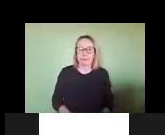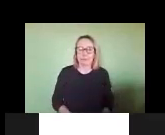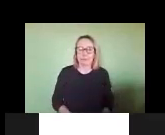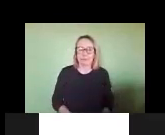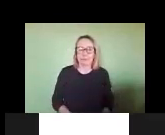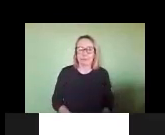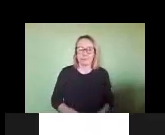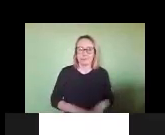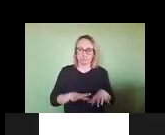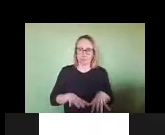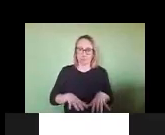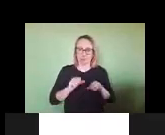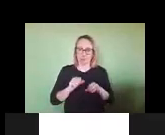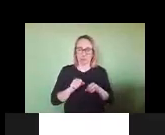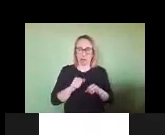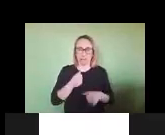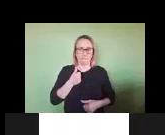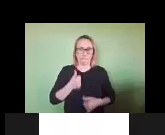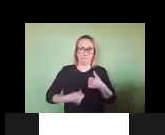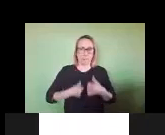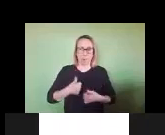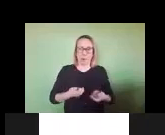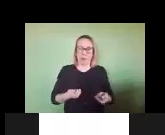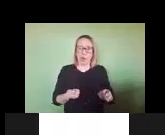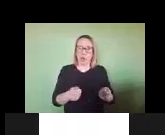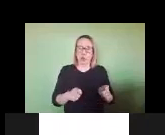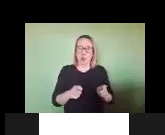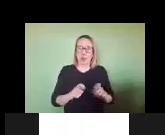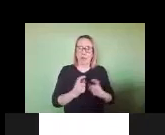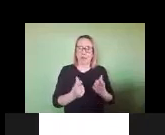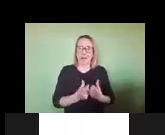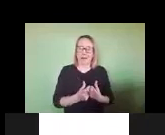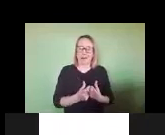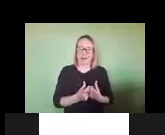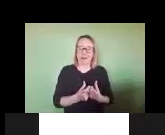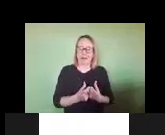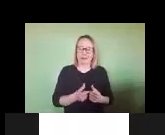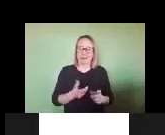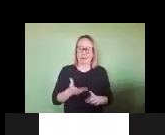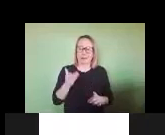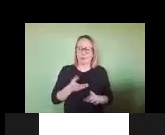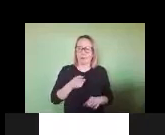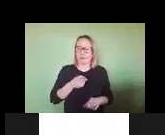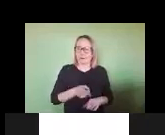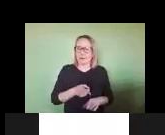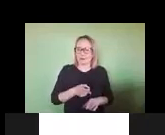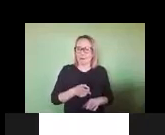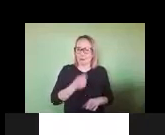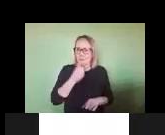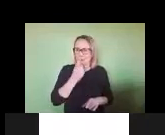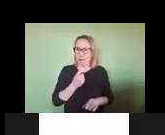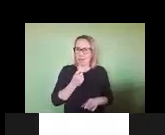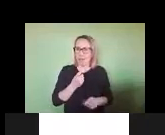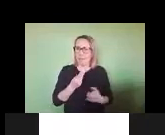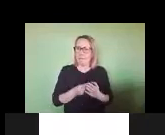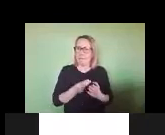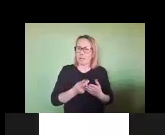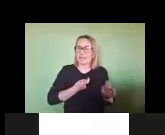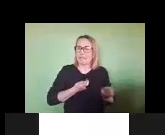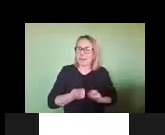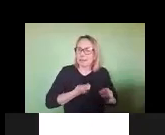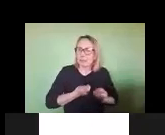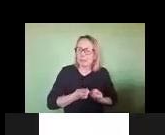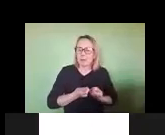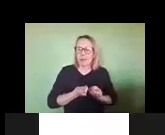started off with a kind of popular cooking class made us realise that this way of learning could also be used for money management and many